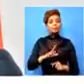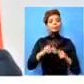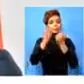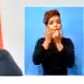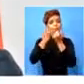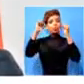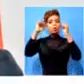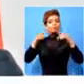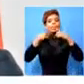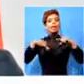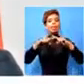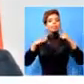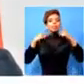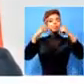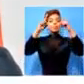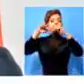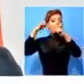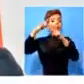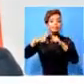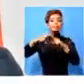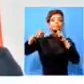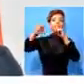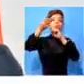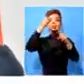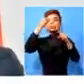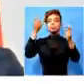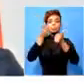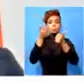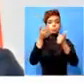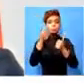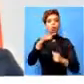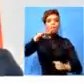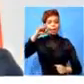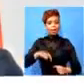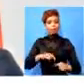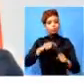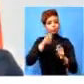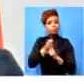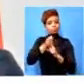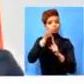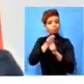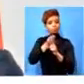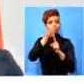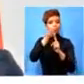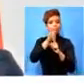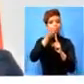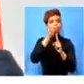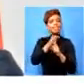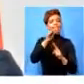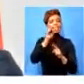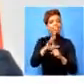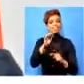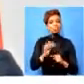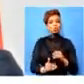Until such time that we achieve victory, we have got to persist. This is a process of struggle. It is